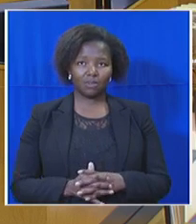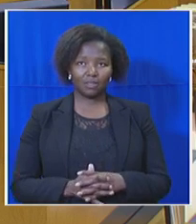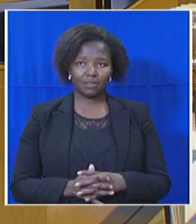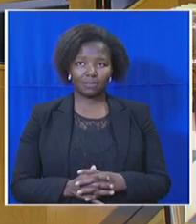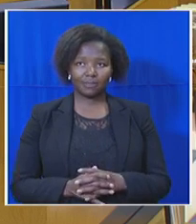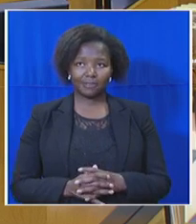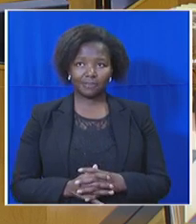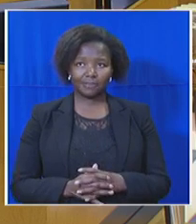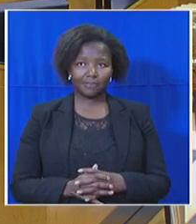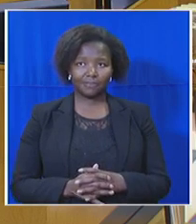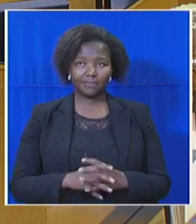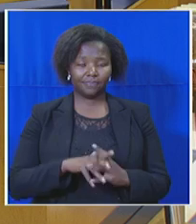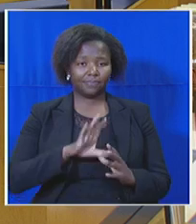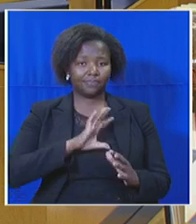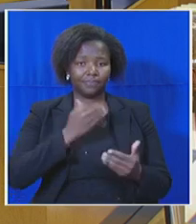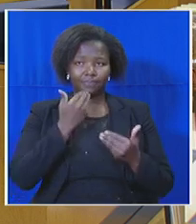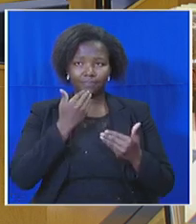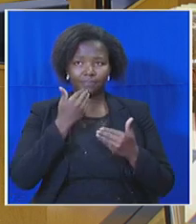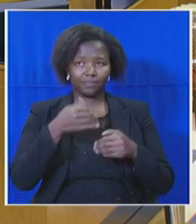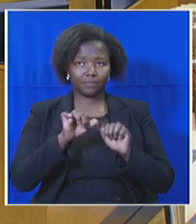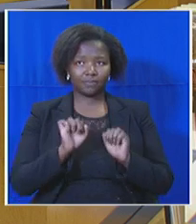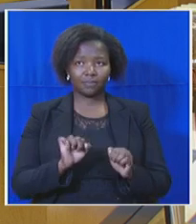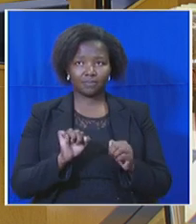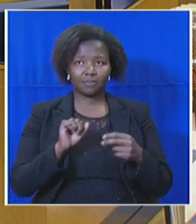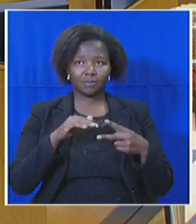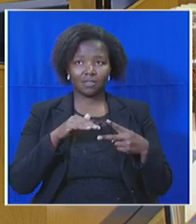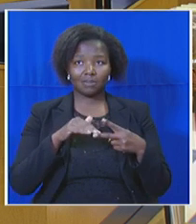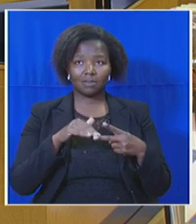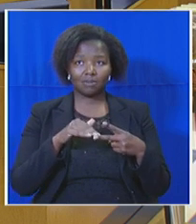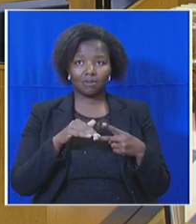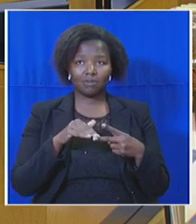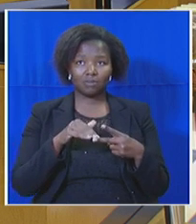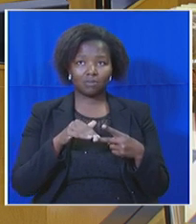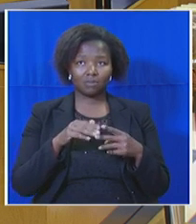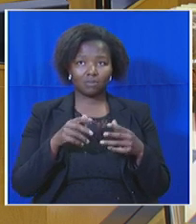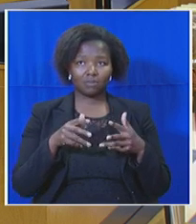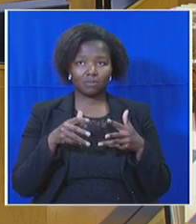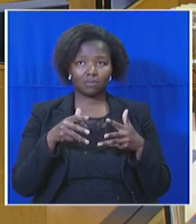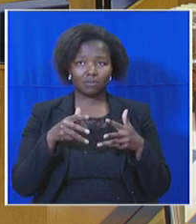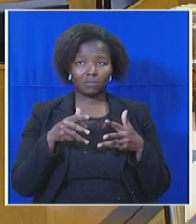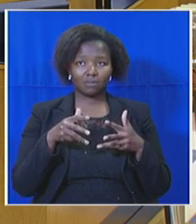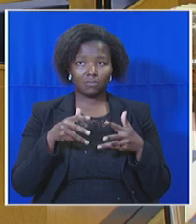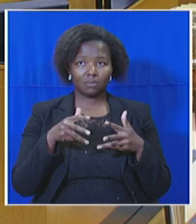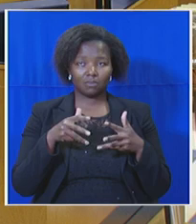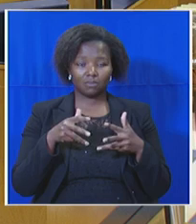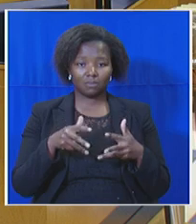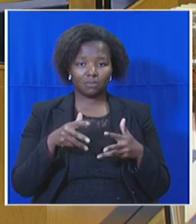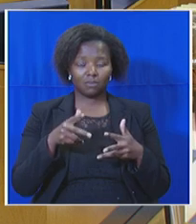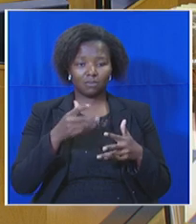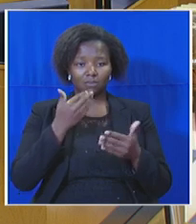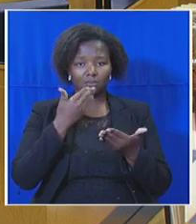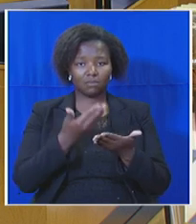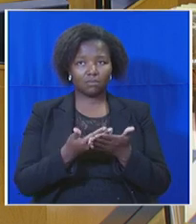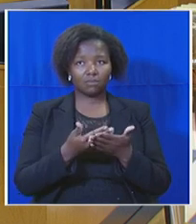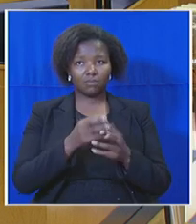Thank you, Chair, comrades, and honorable members. We once again present the 8th and 9th reports of the Standing Committee on